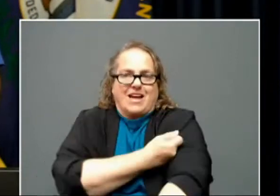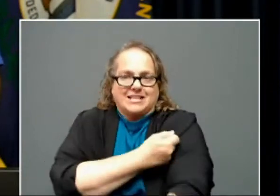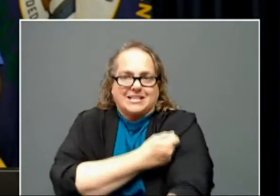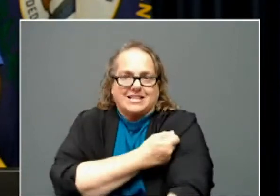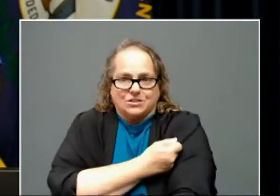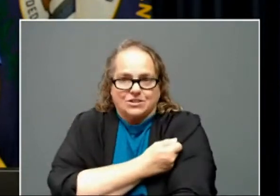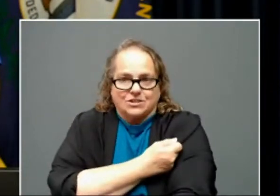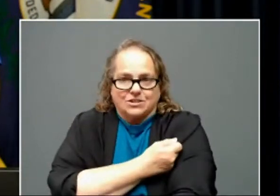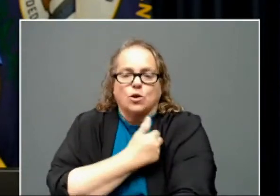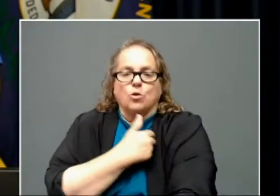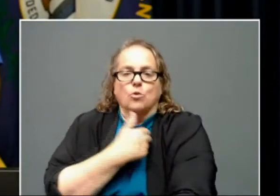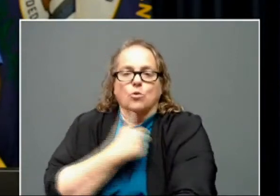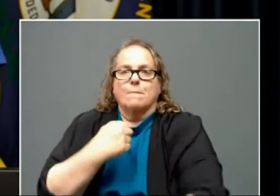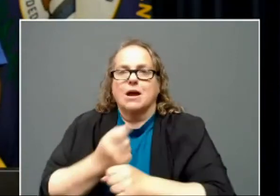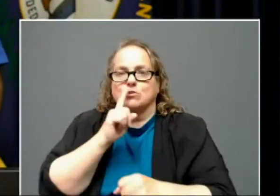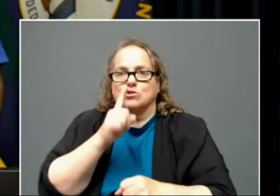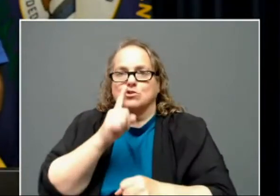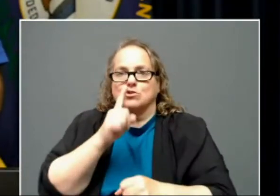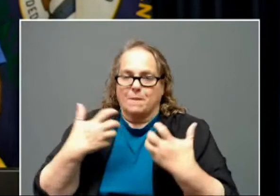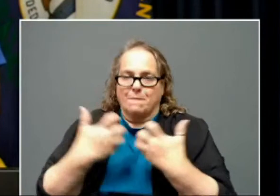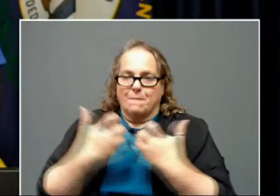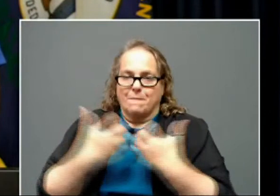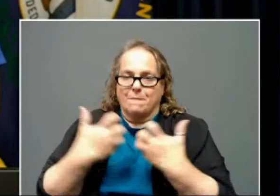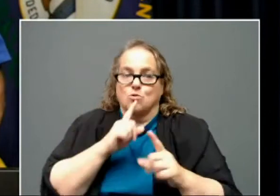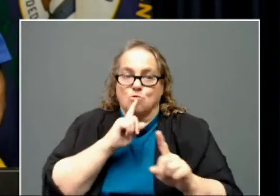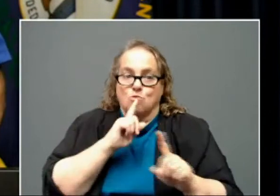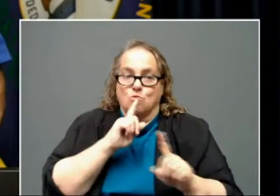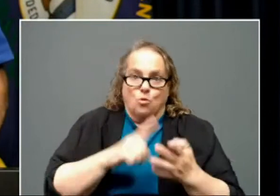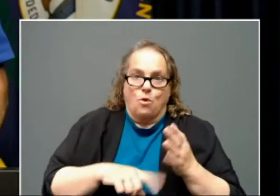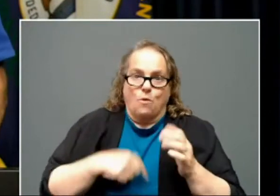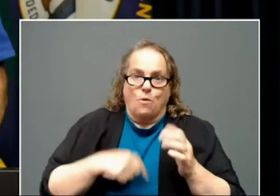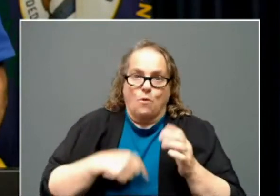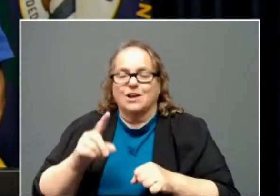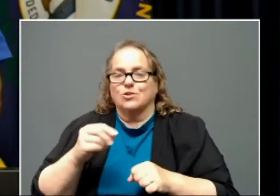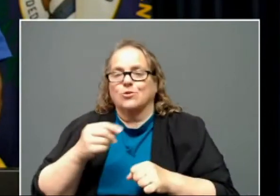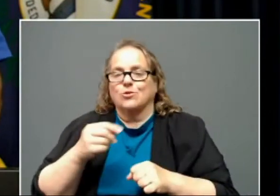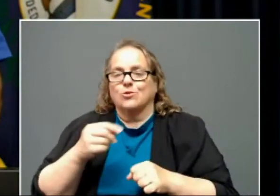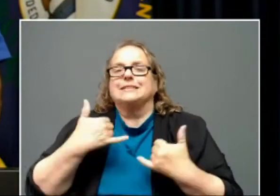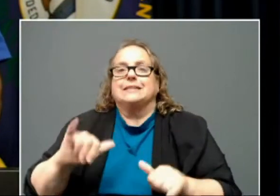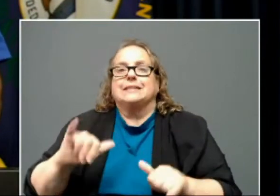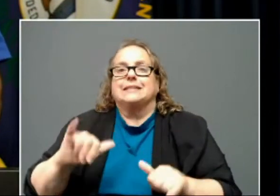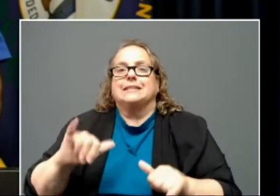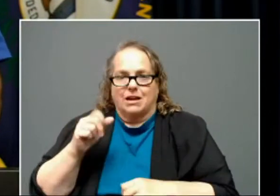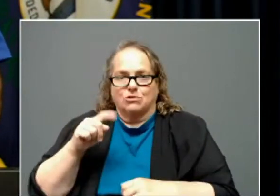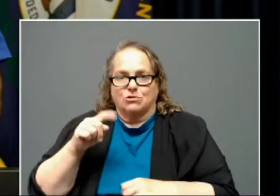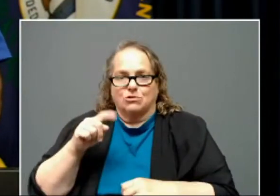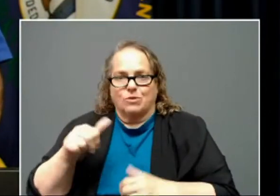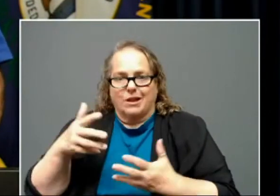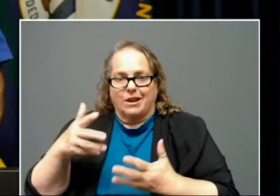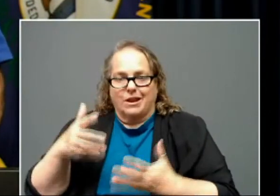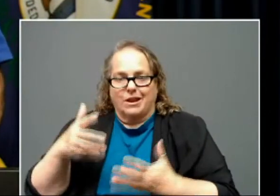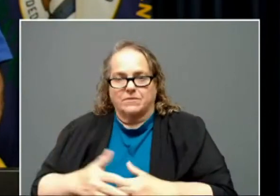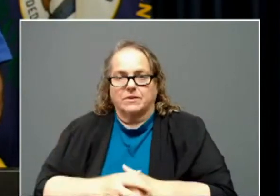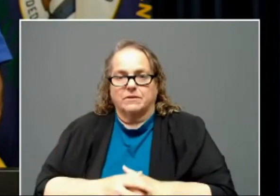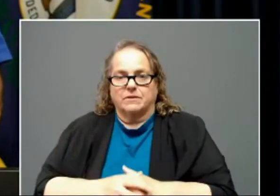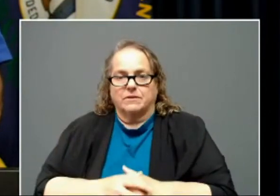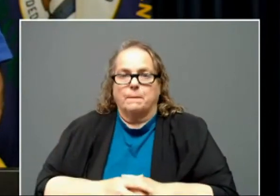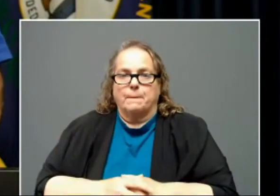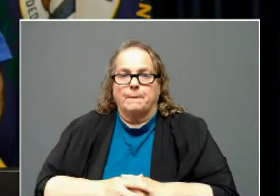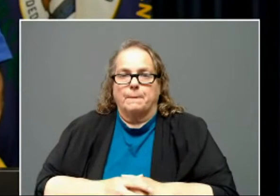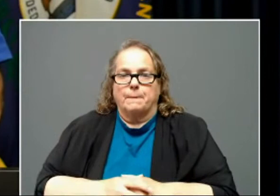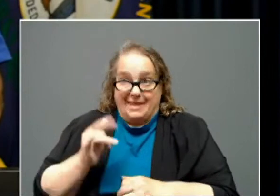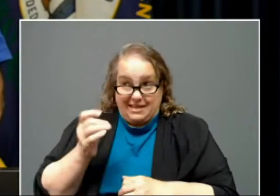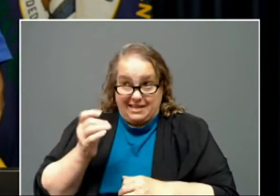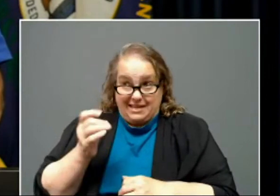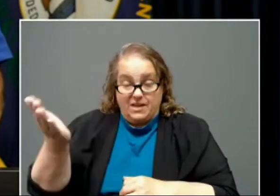match everybody's orders with what they can do, and they still have extra on hand. Now that's there and available for us at any